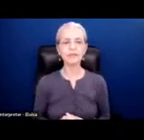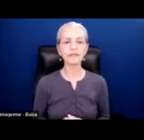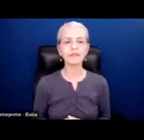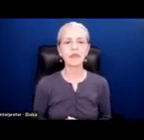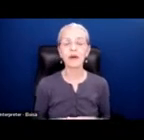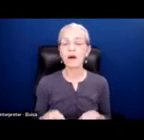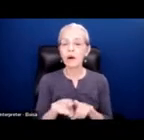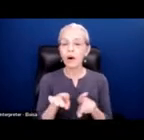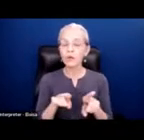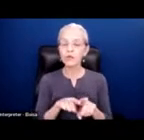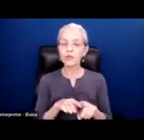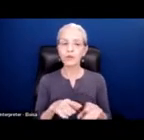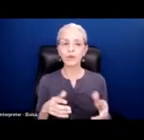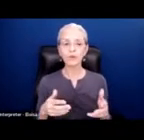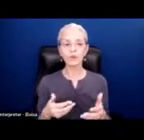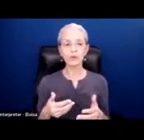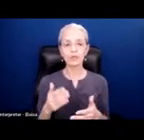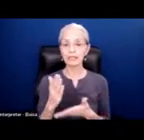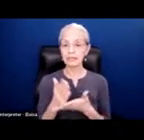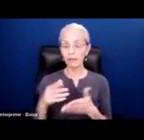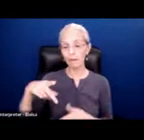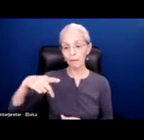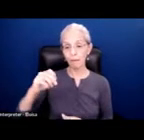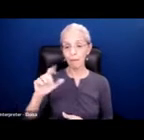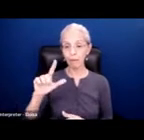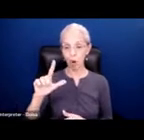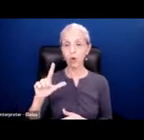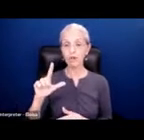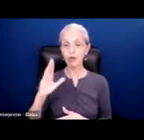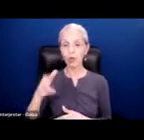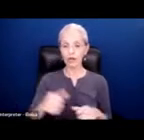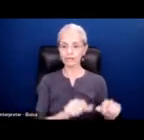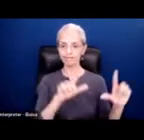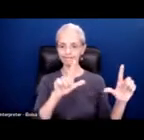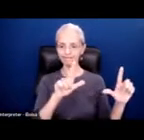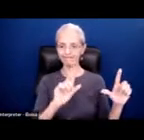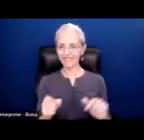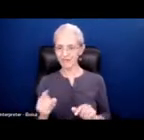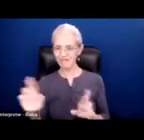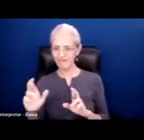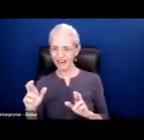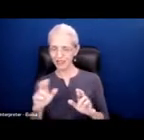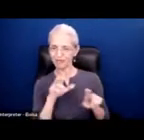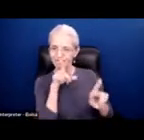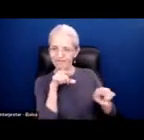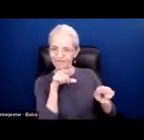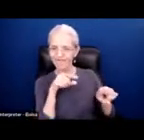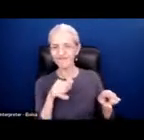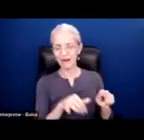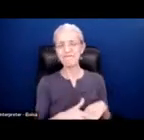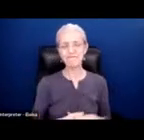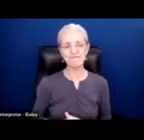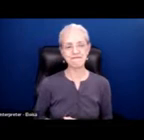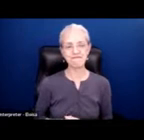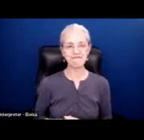There are also a couple of polls that we will be pulling up. So be prepared, please, to interact during those times.